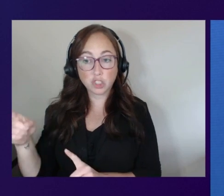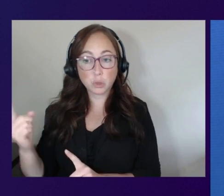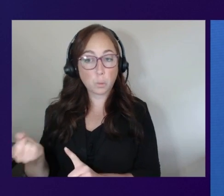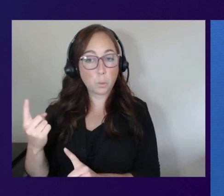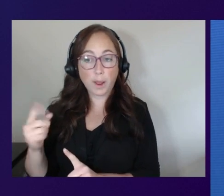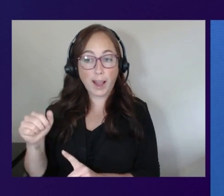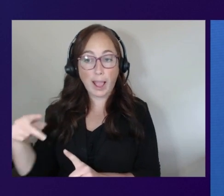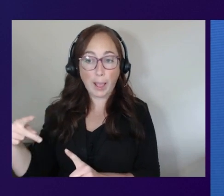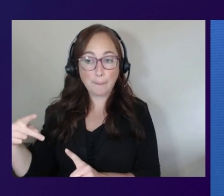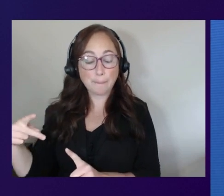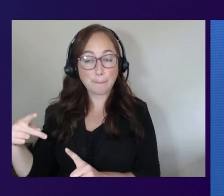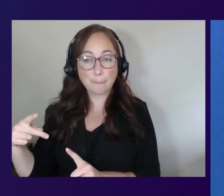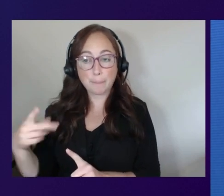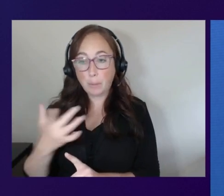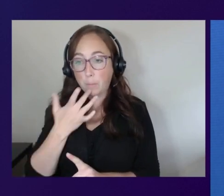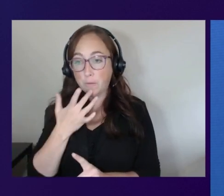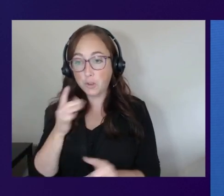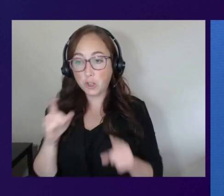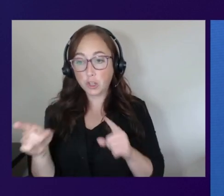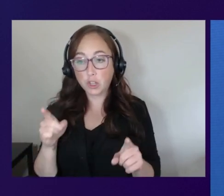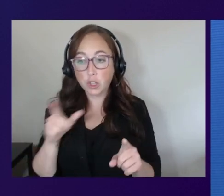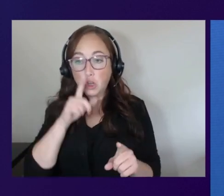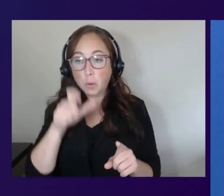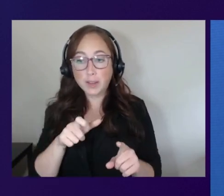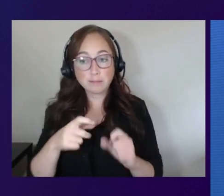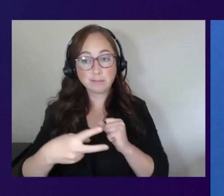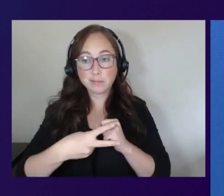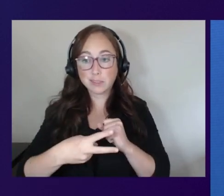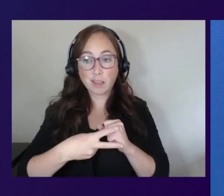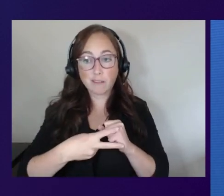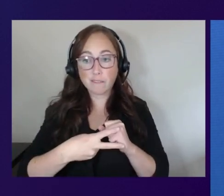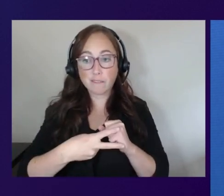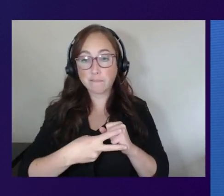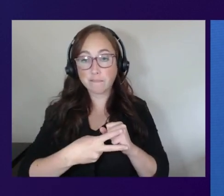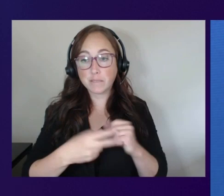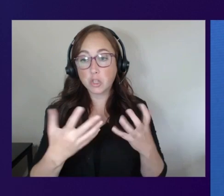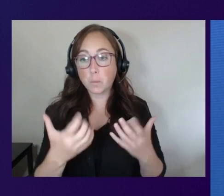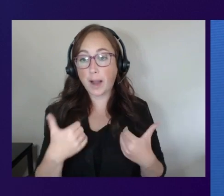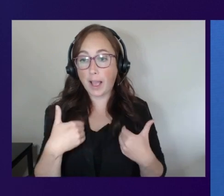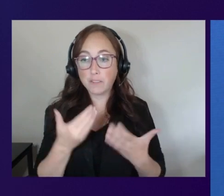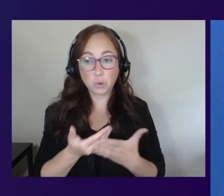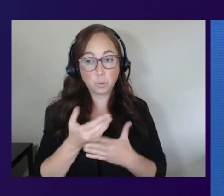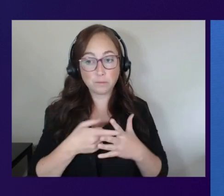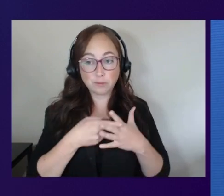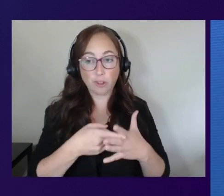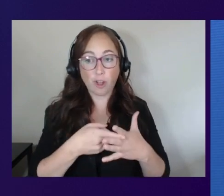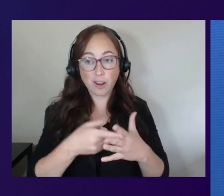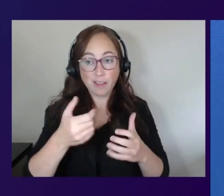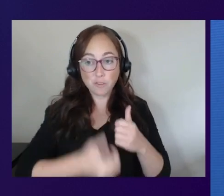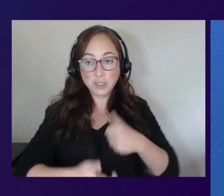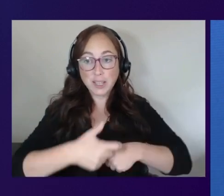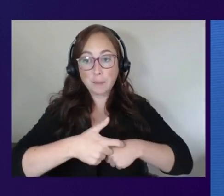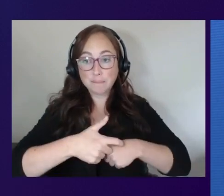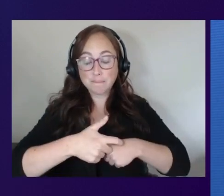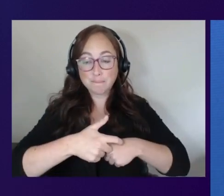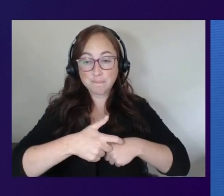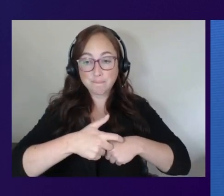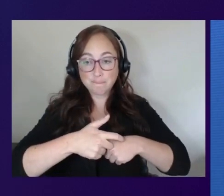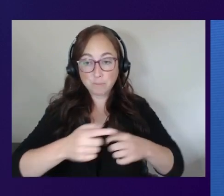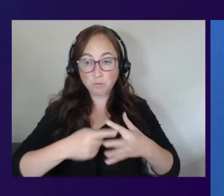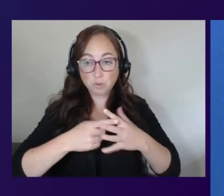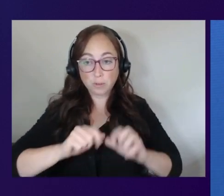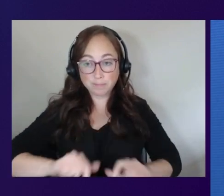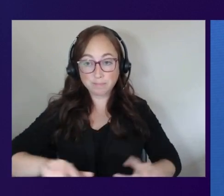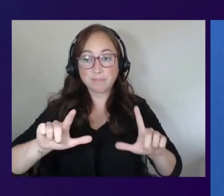persistent desktop. Like you don't need to preserve anything. Yeah. Yes. You want to have a fresh start each time when you launch the desktop, then you can